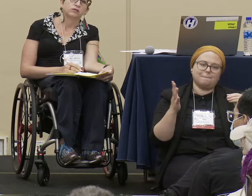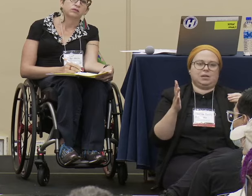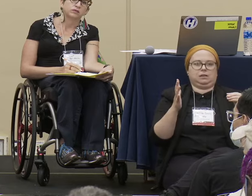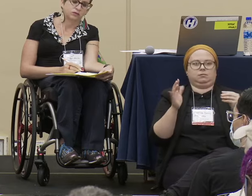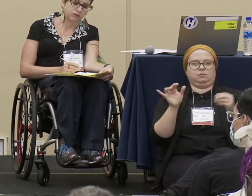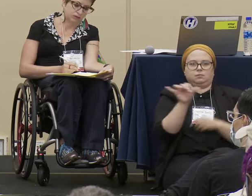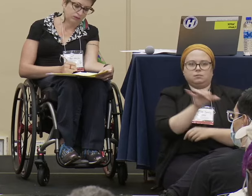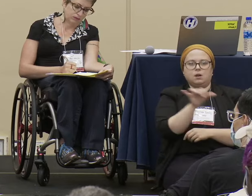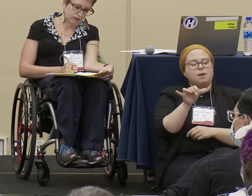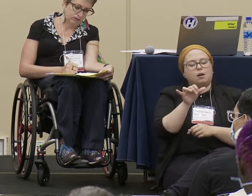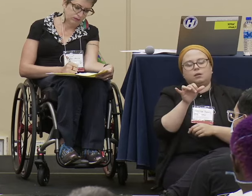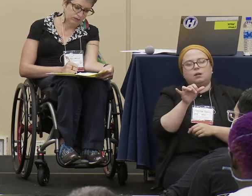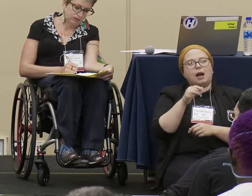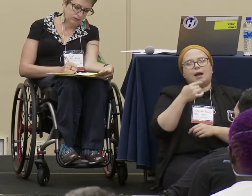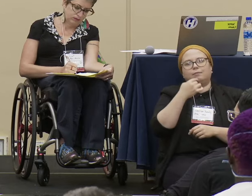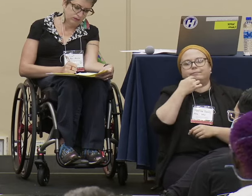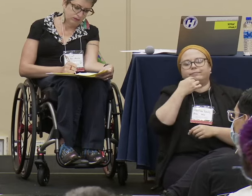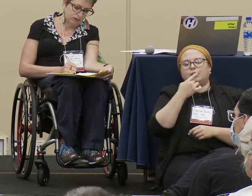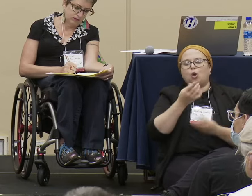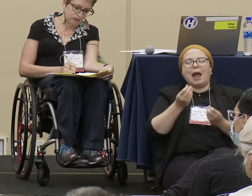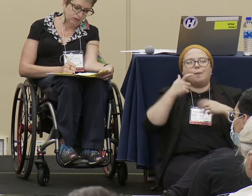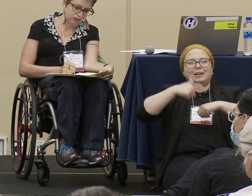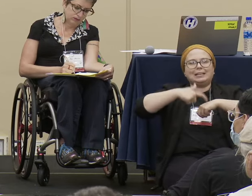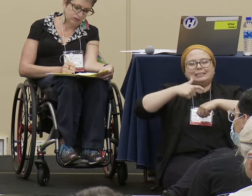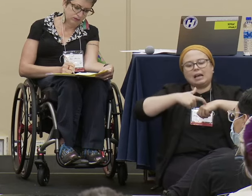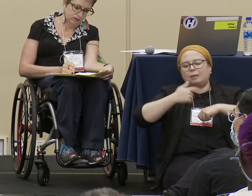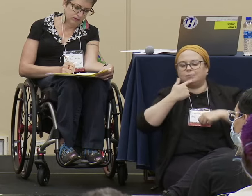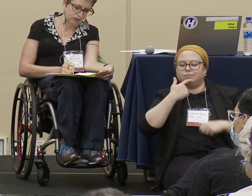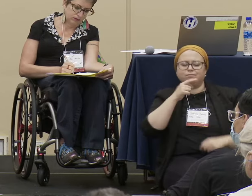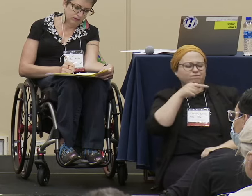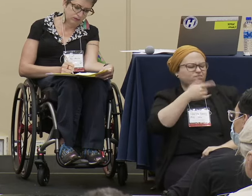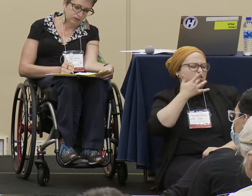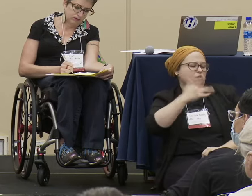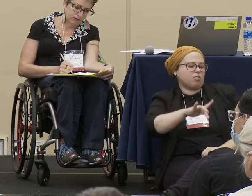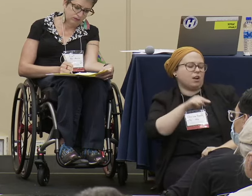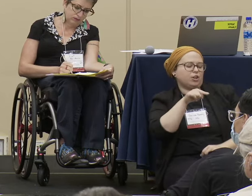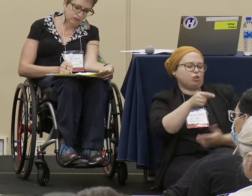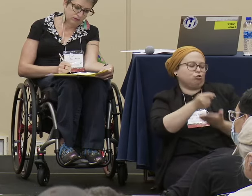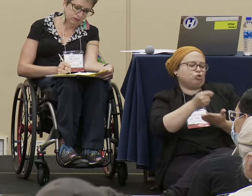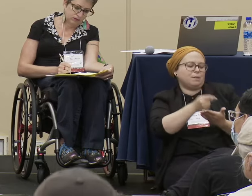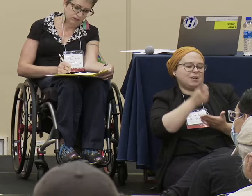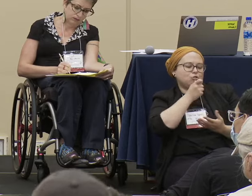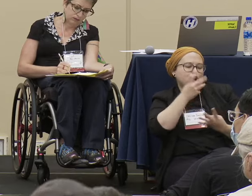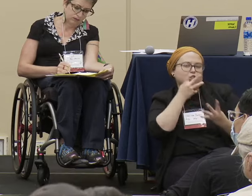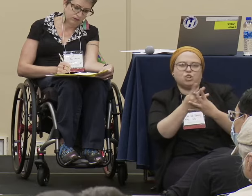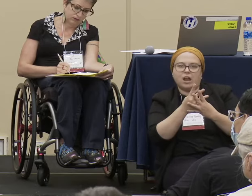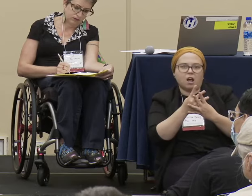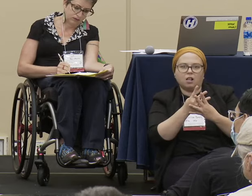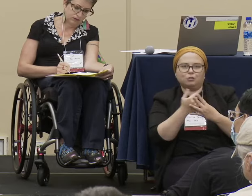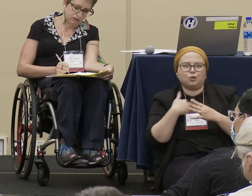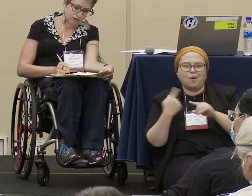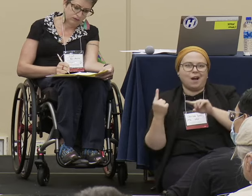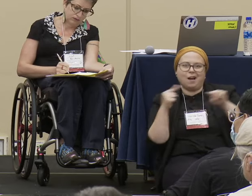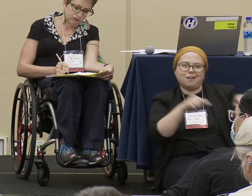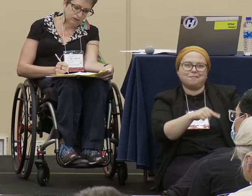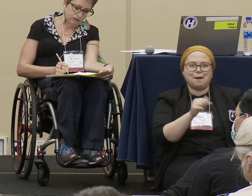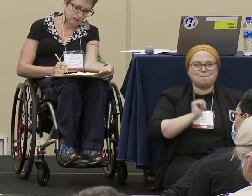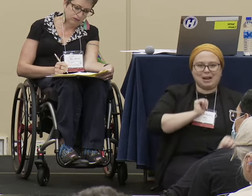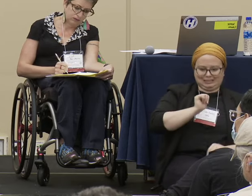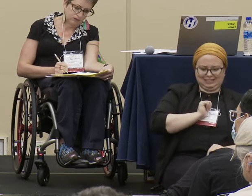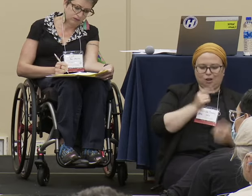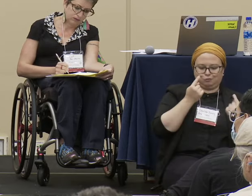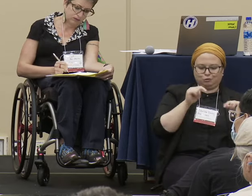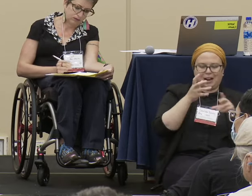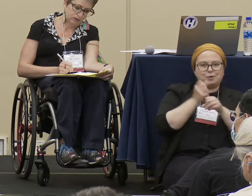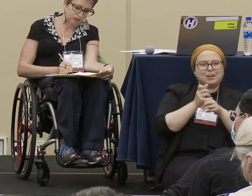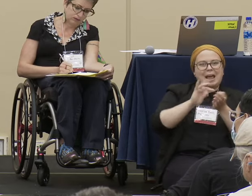many times I was told how lucky I was to be in treatment instead of in jail. And I was like, hey, I checked myself in here to try to get some medical